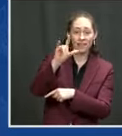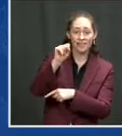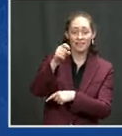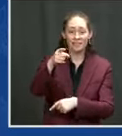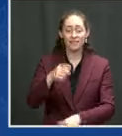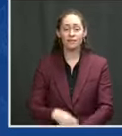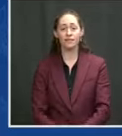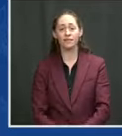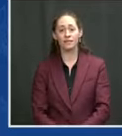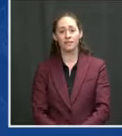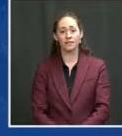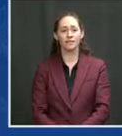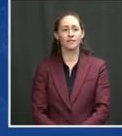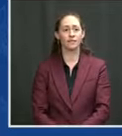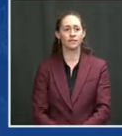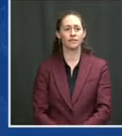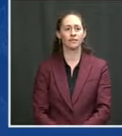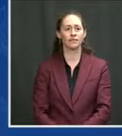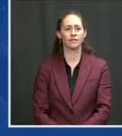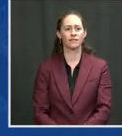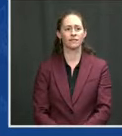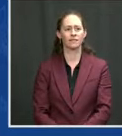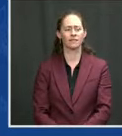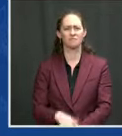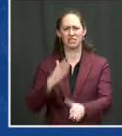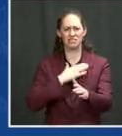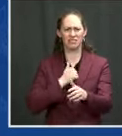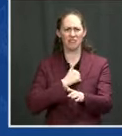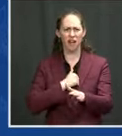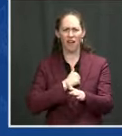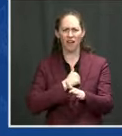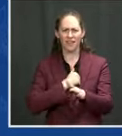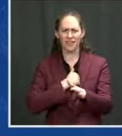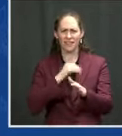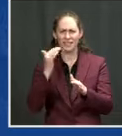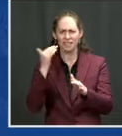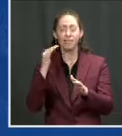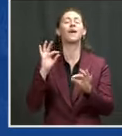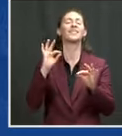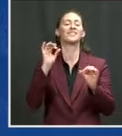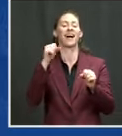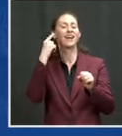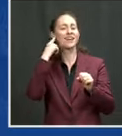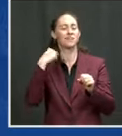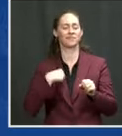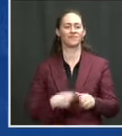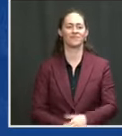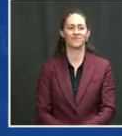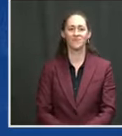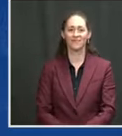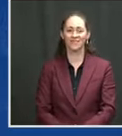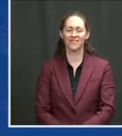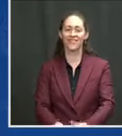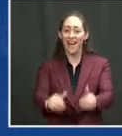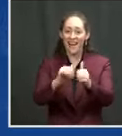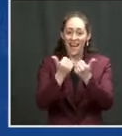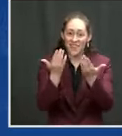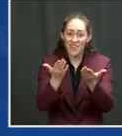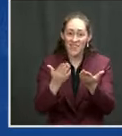Great, Mr. President. Sorry. Am I muted? You're unmuted now. Hi, Tim. How are you? I know